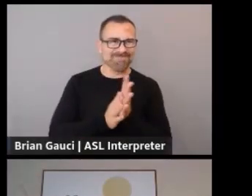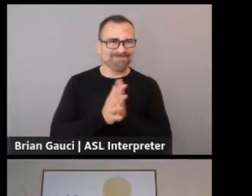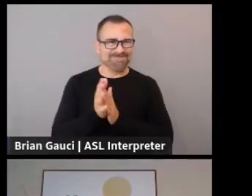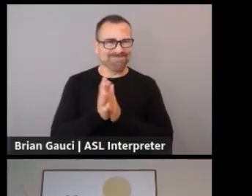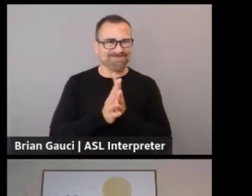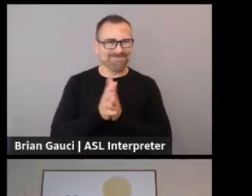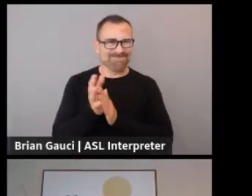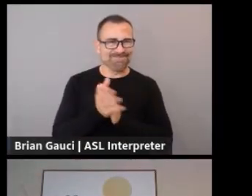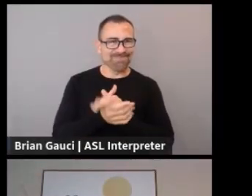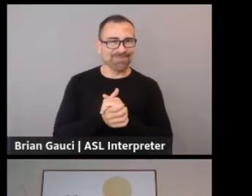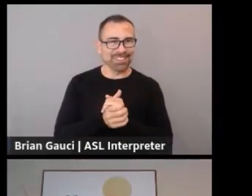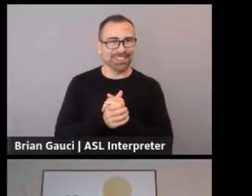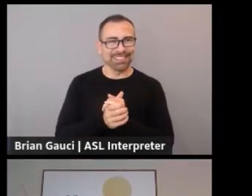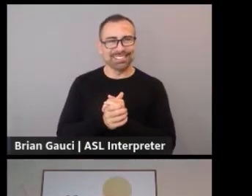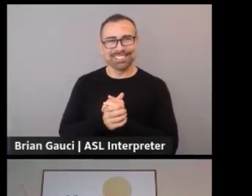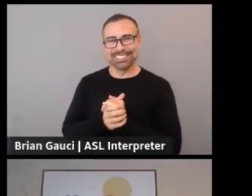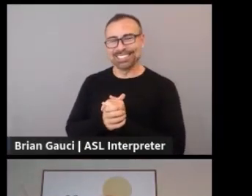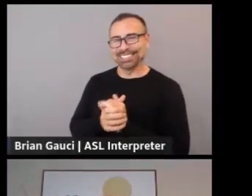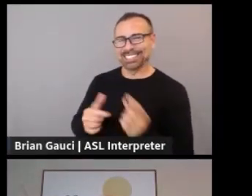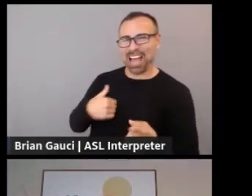my lunch in French.